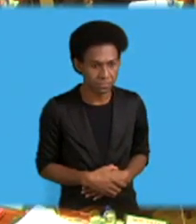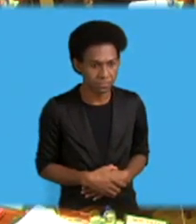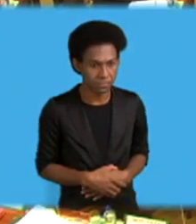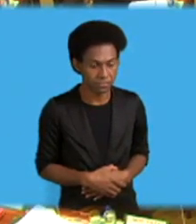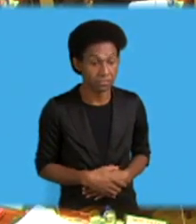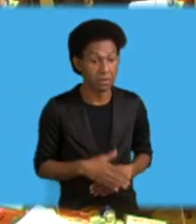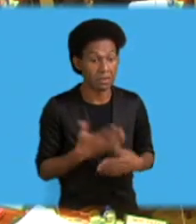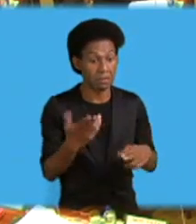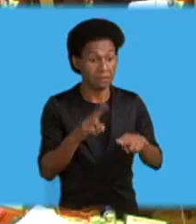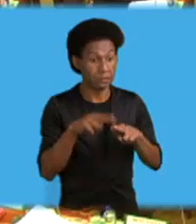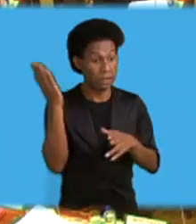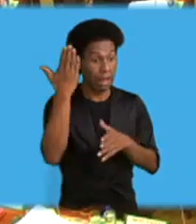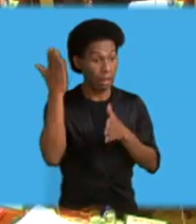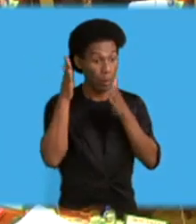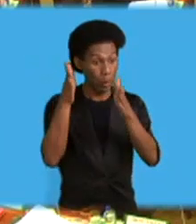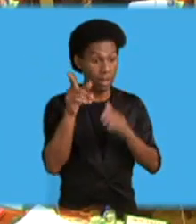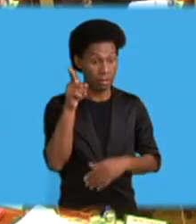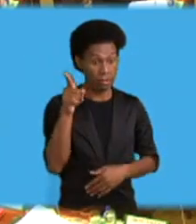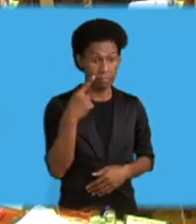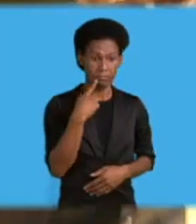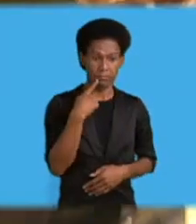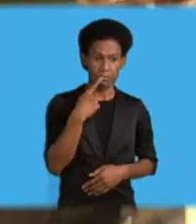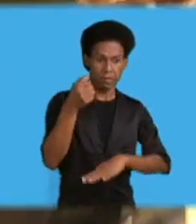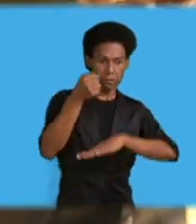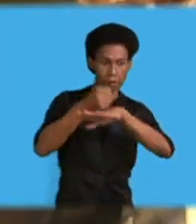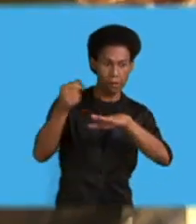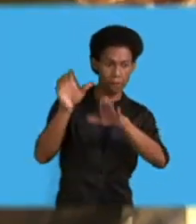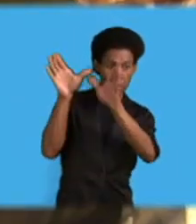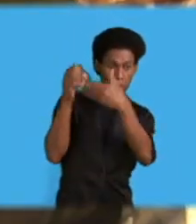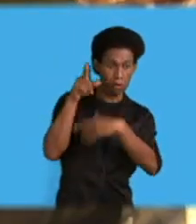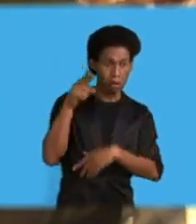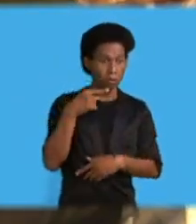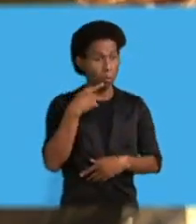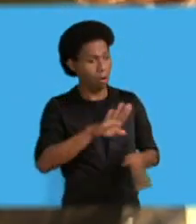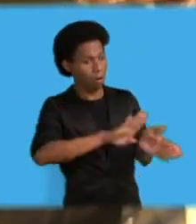so came from above. Can you confirm that the directive came from government?